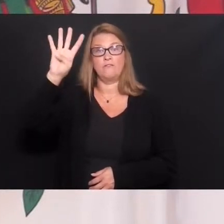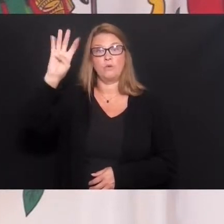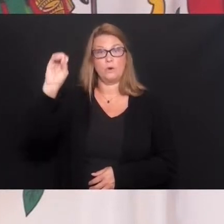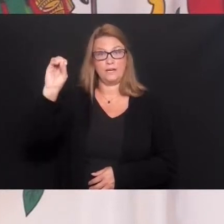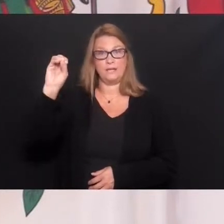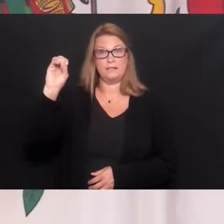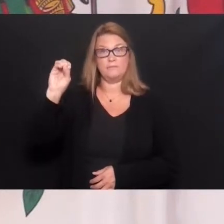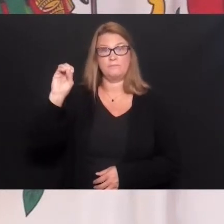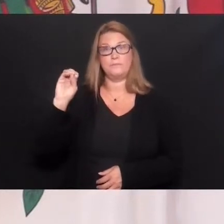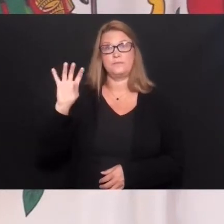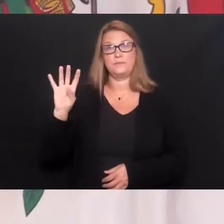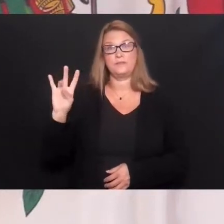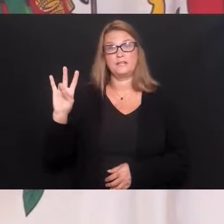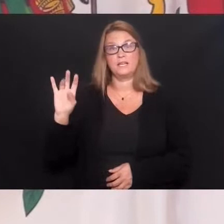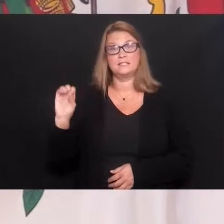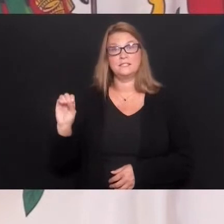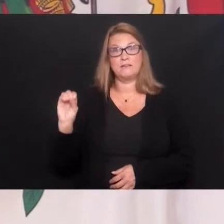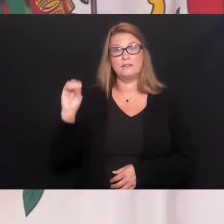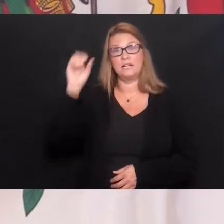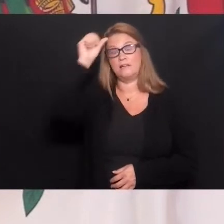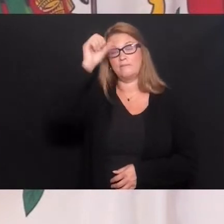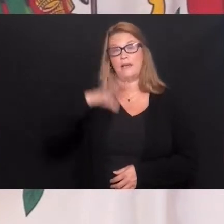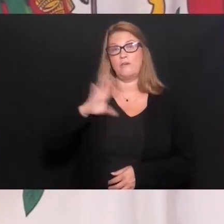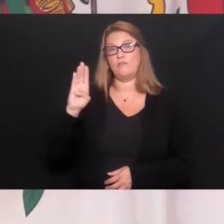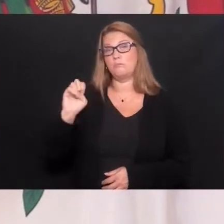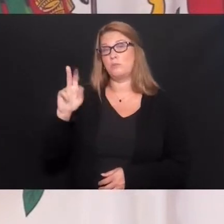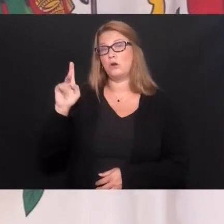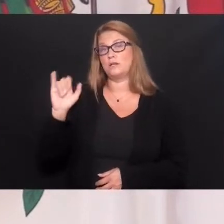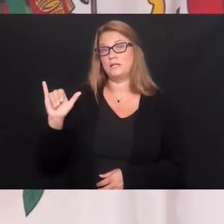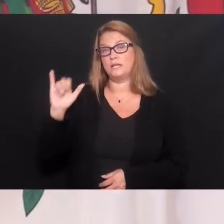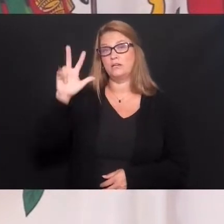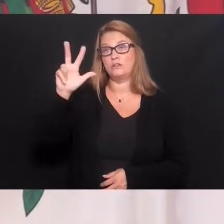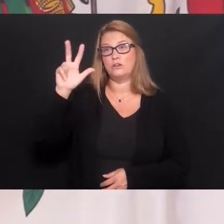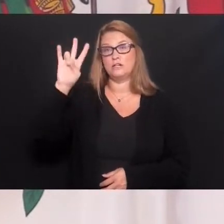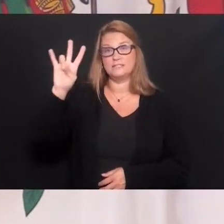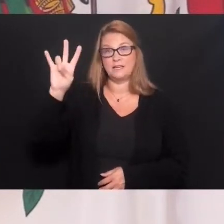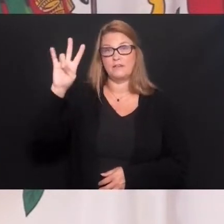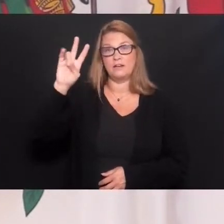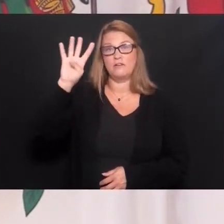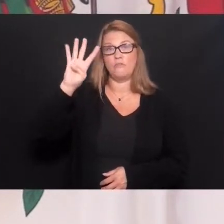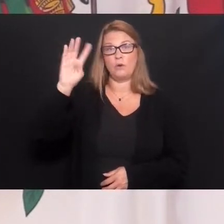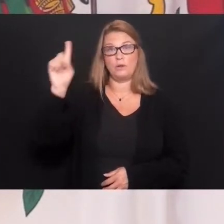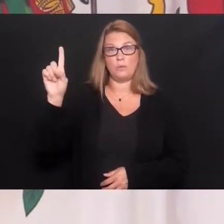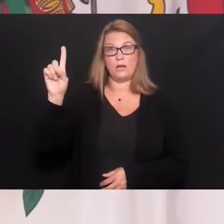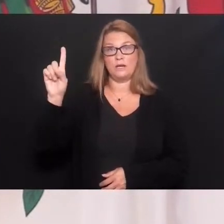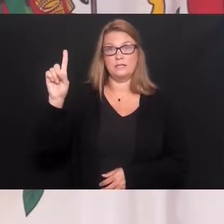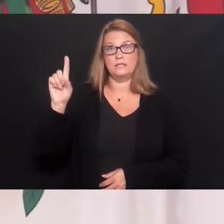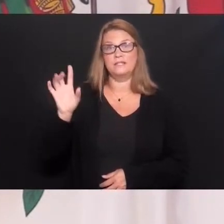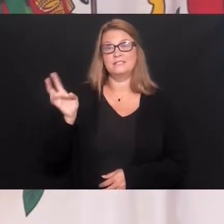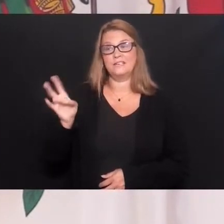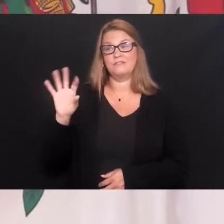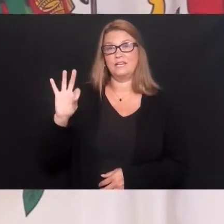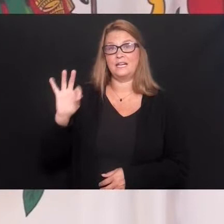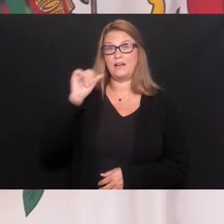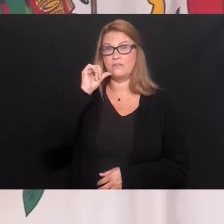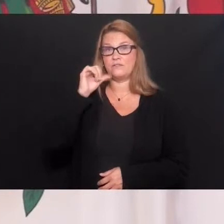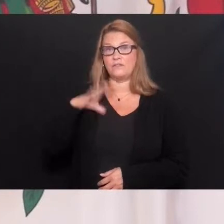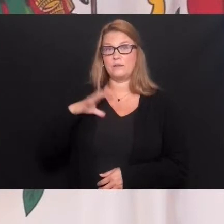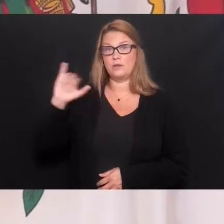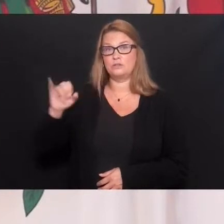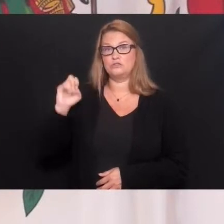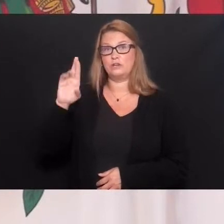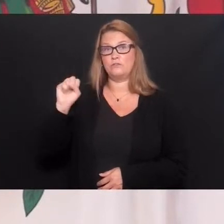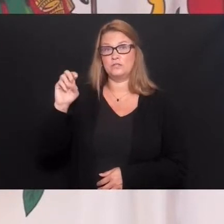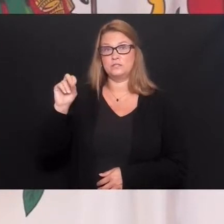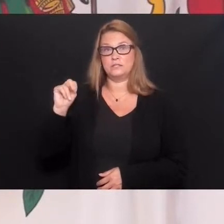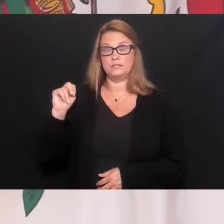3,740th death, a 70-year-old male from Berkeley County. The 3,741st death, a 79-year-old female from Jefferson